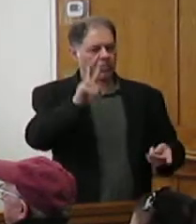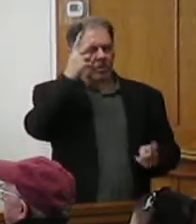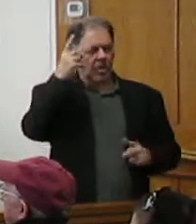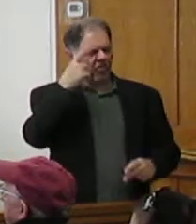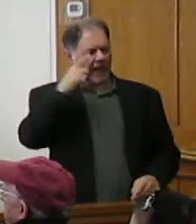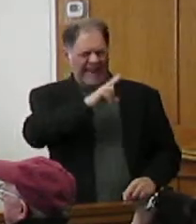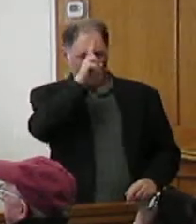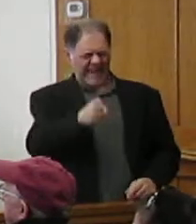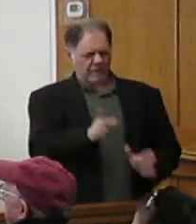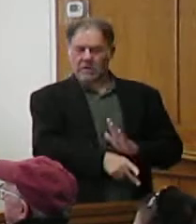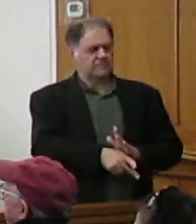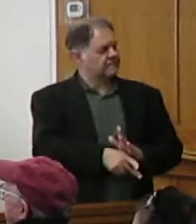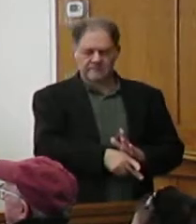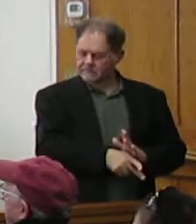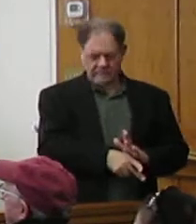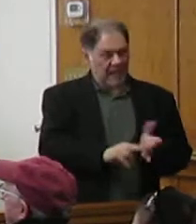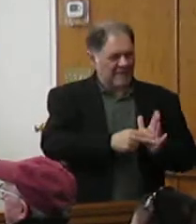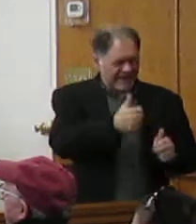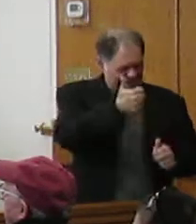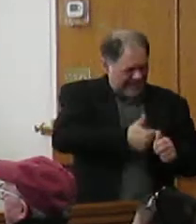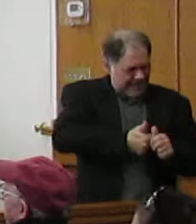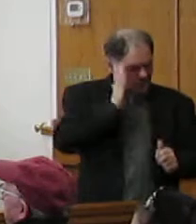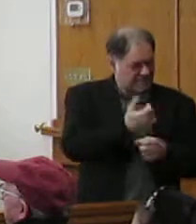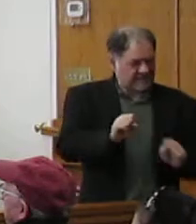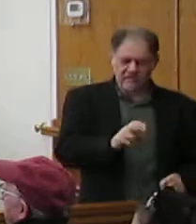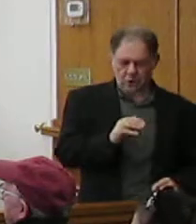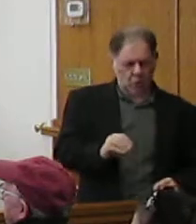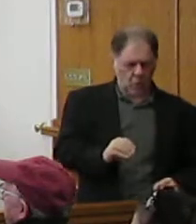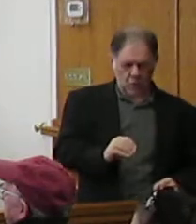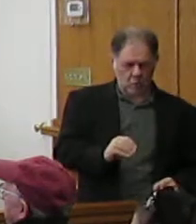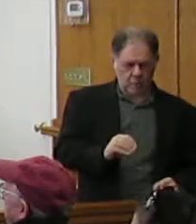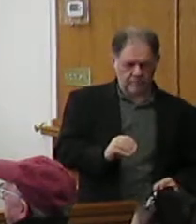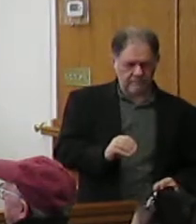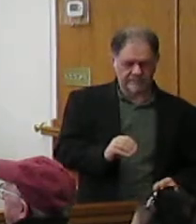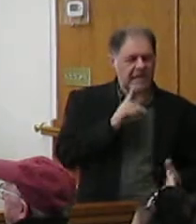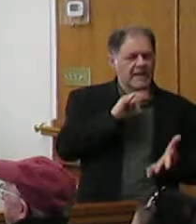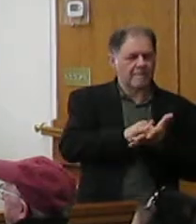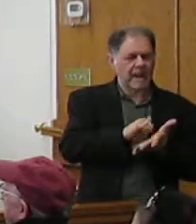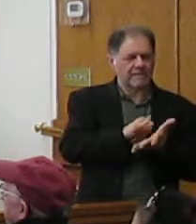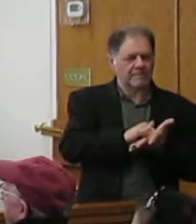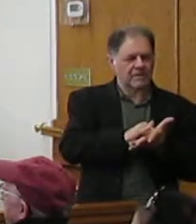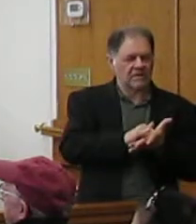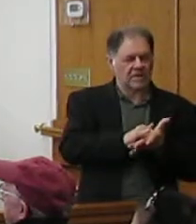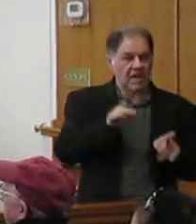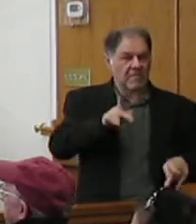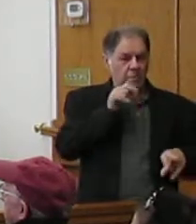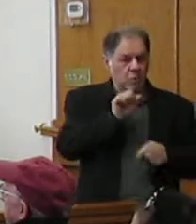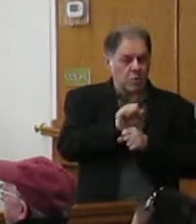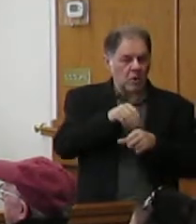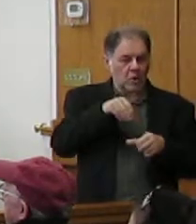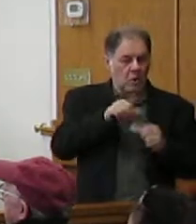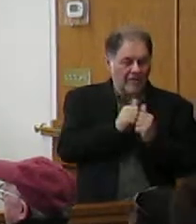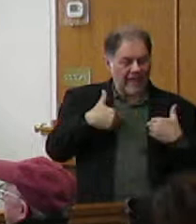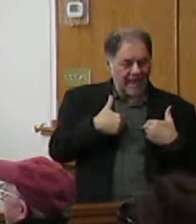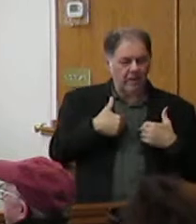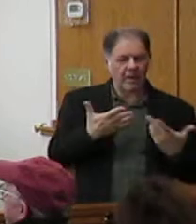misconception. People hear no kill, and they think that means every single animal is going to be safe. It's not possible. We all, anyone in animal welfare,